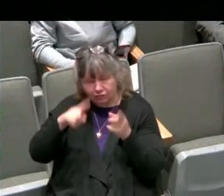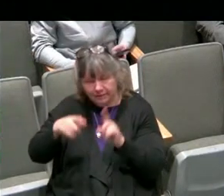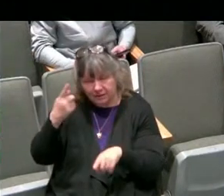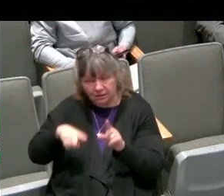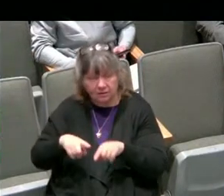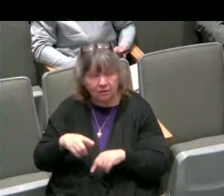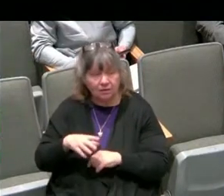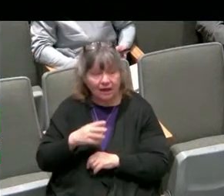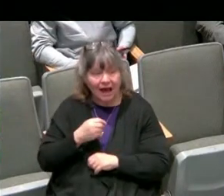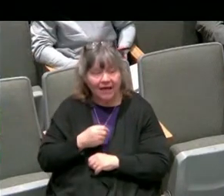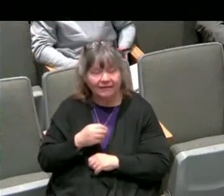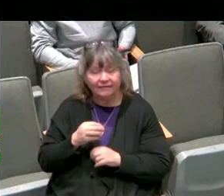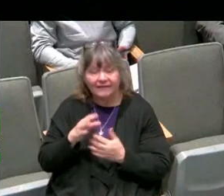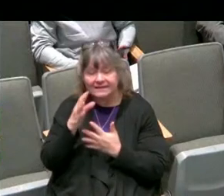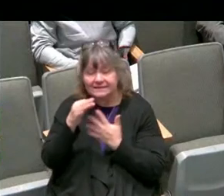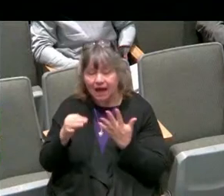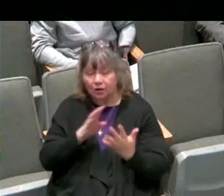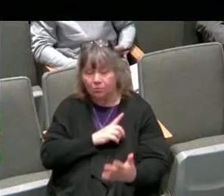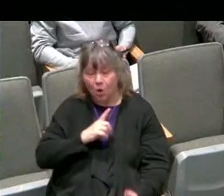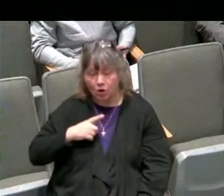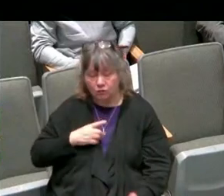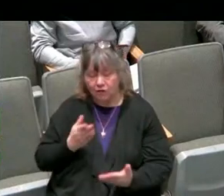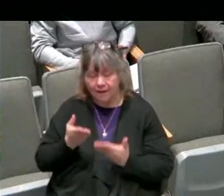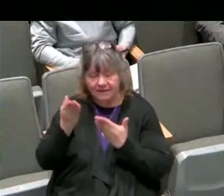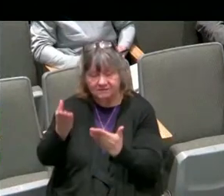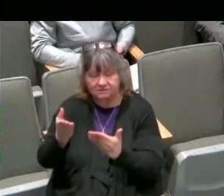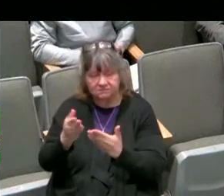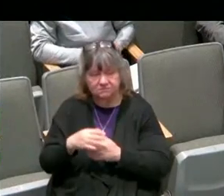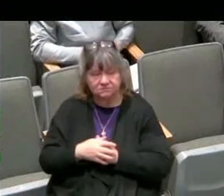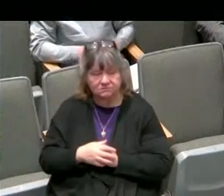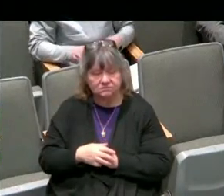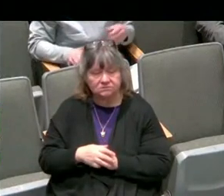and the select board recommends it